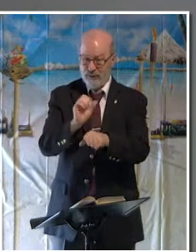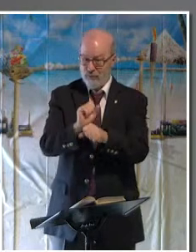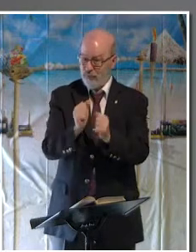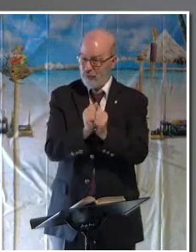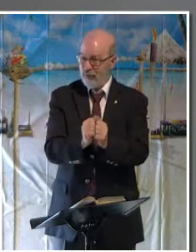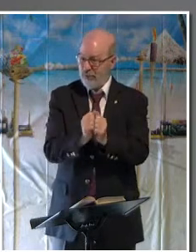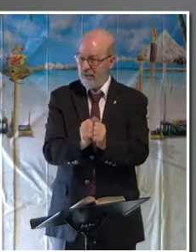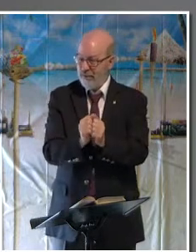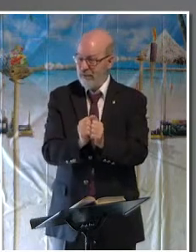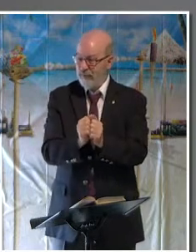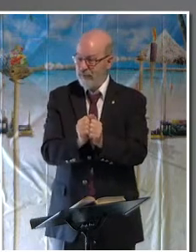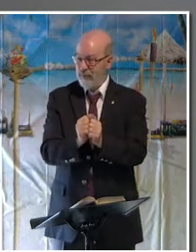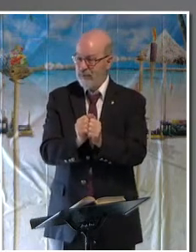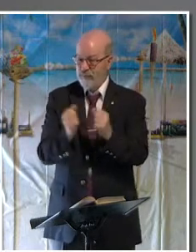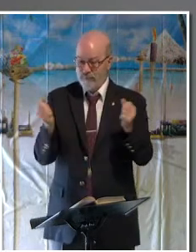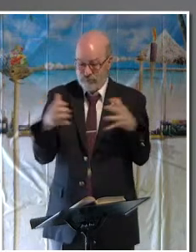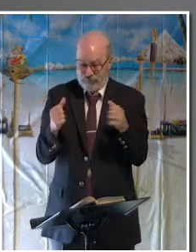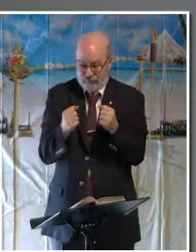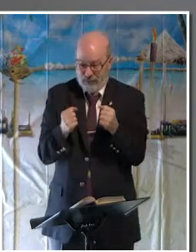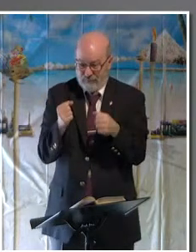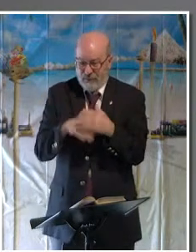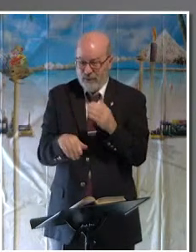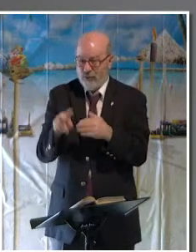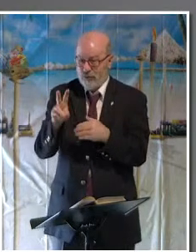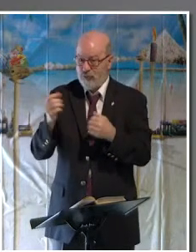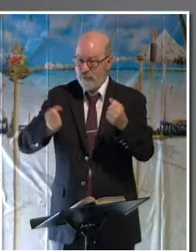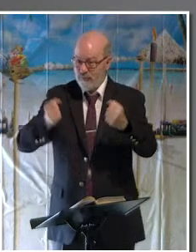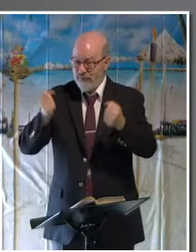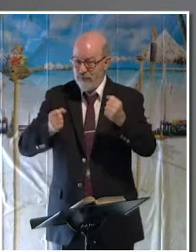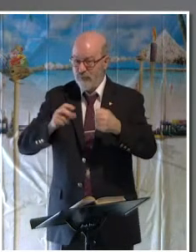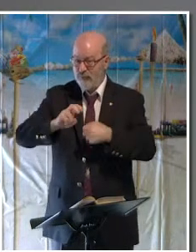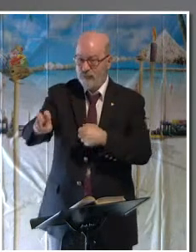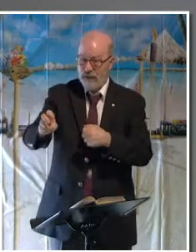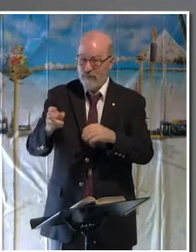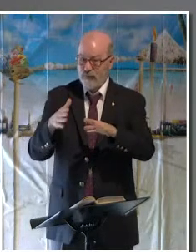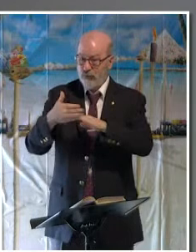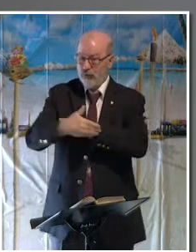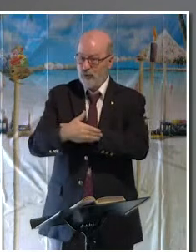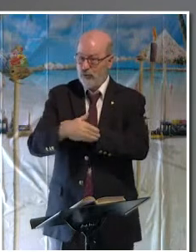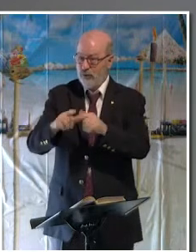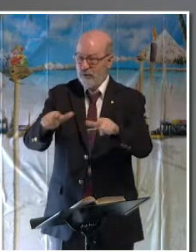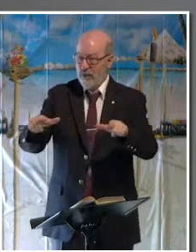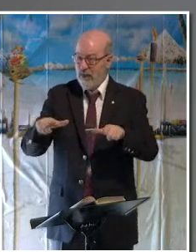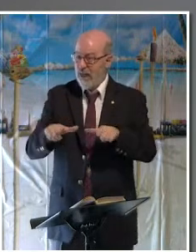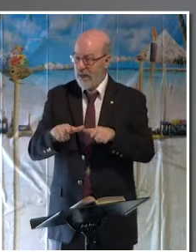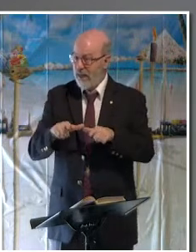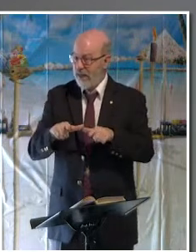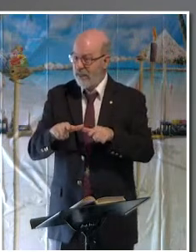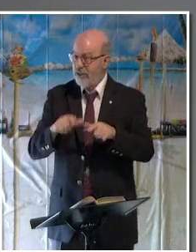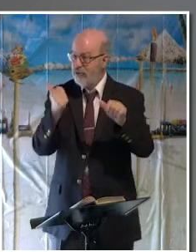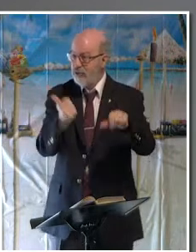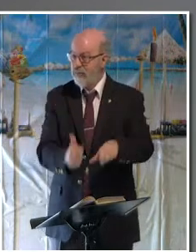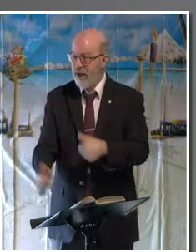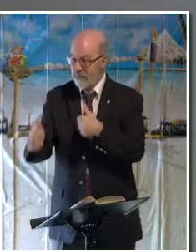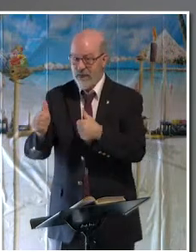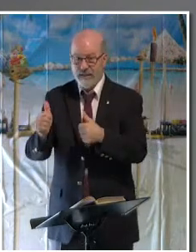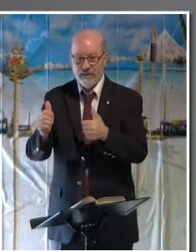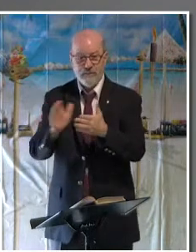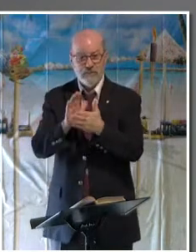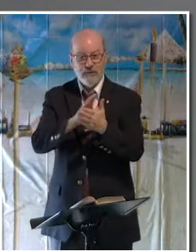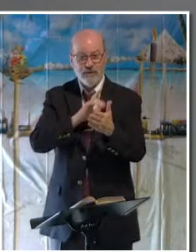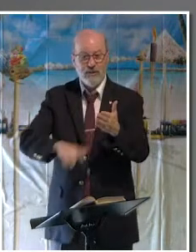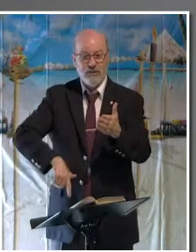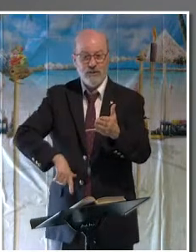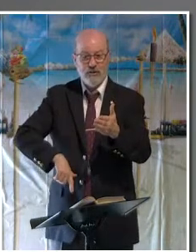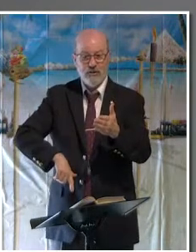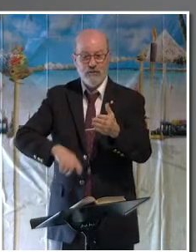with. We packed them tightly into our two vehicles to travel to the shores of Lake Cayuga for baptism. Praise the Lord